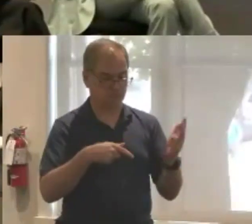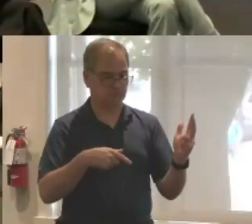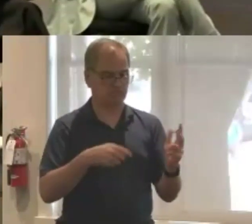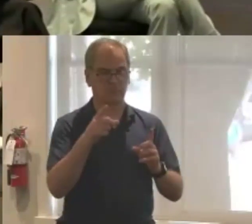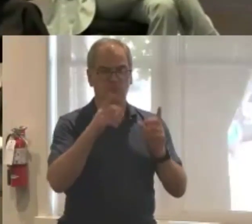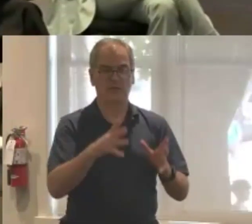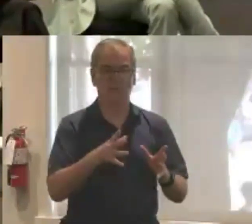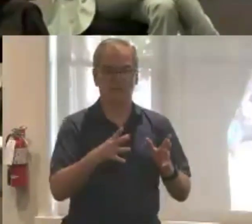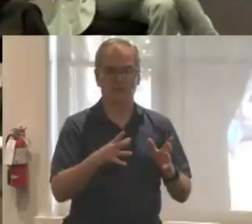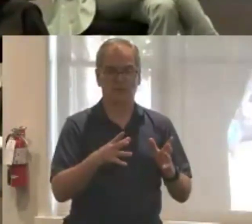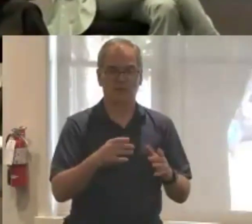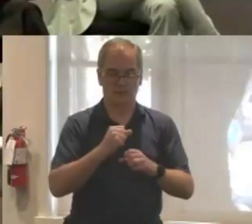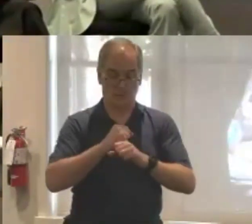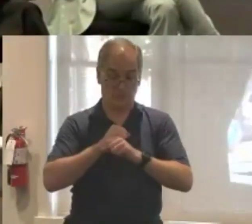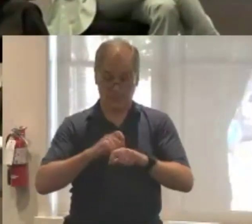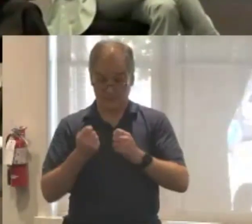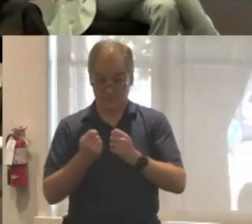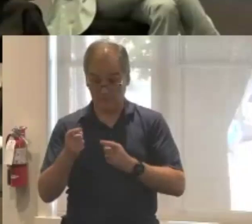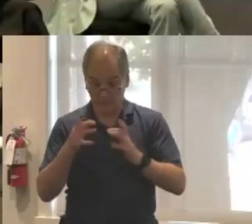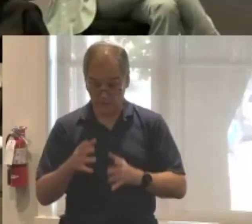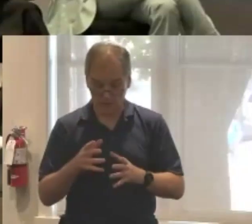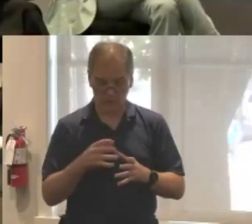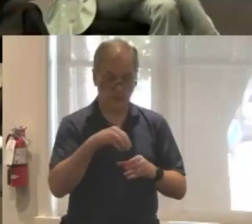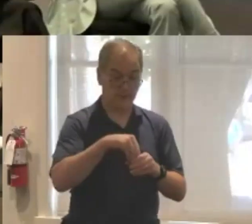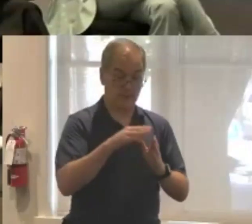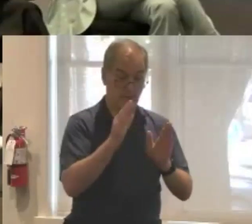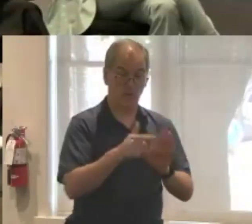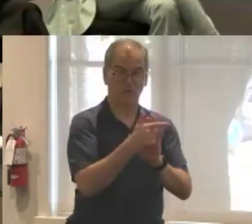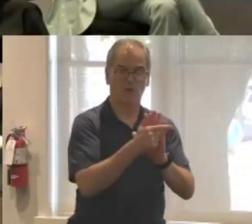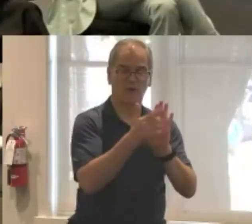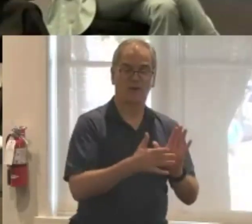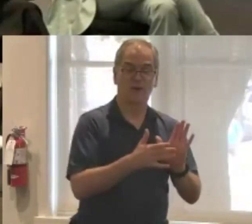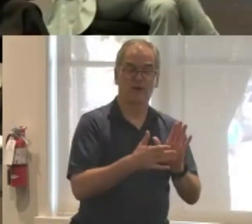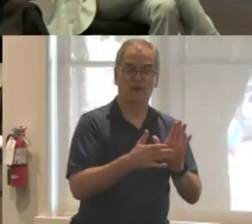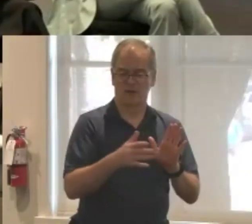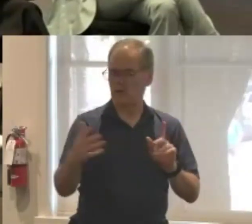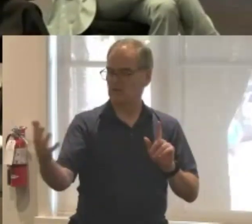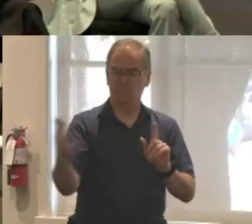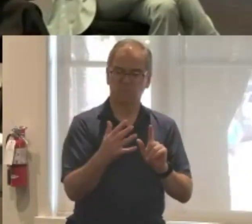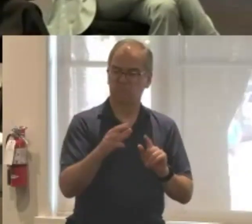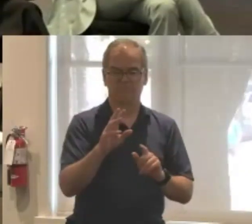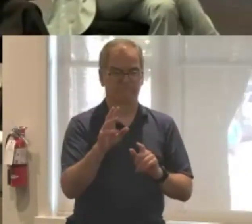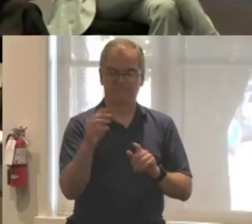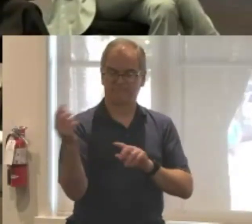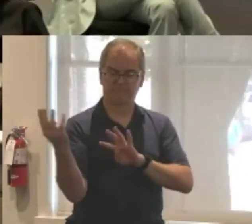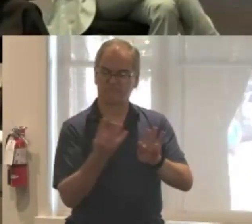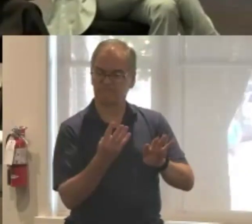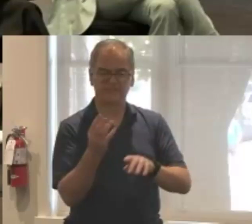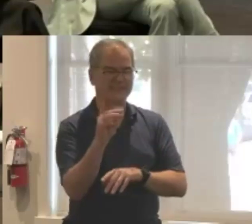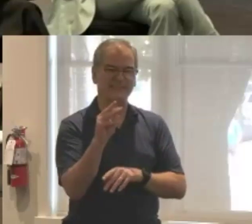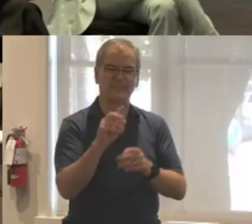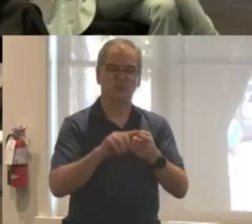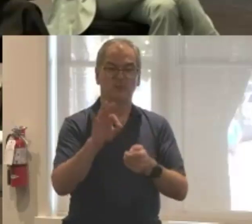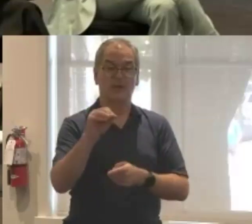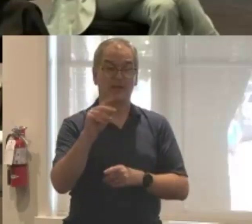our protection team manager, and sometimes our in-house lawyer, they meet with the 60 to 90 people that drop in on a Monday. So most of